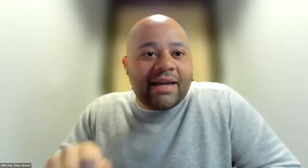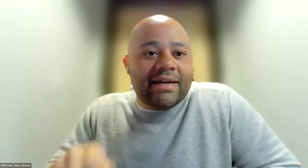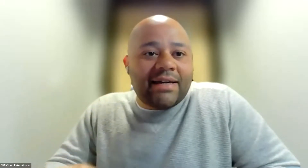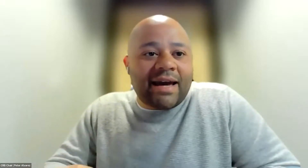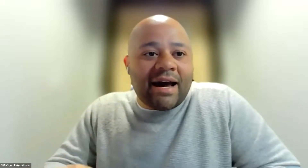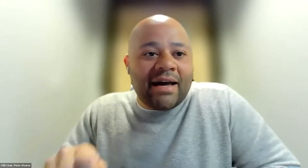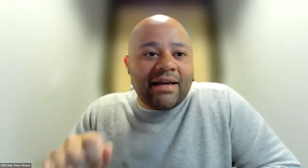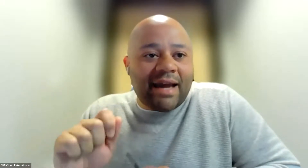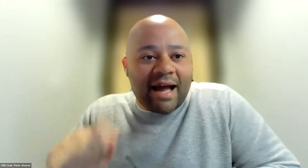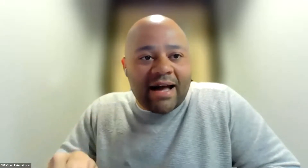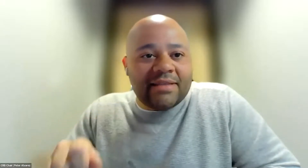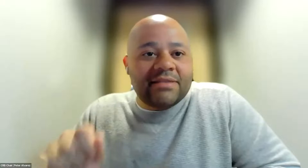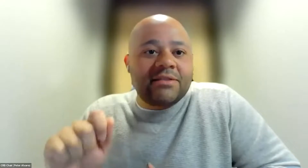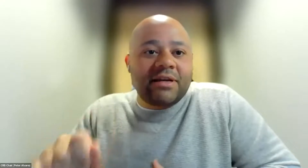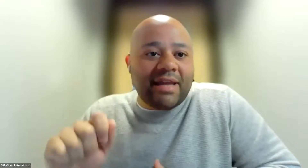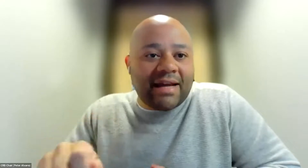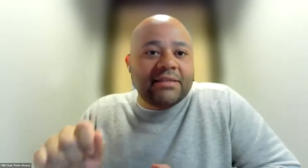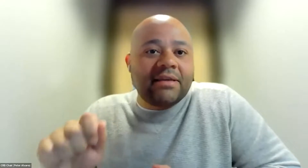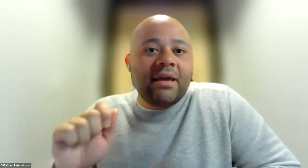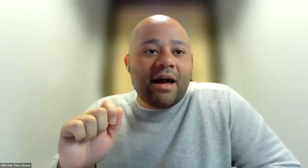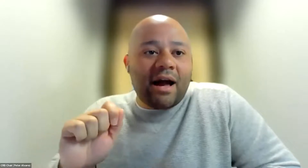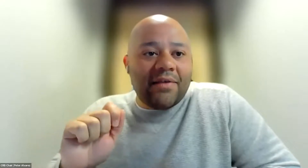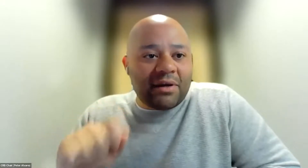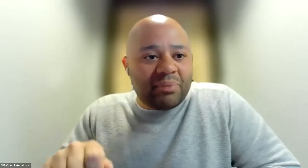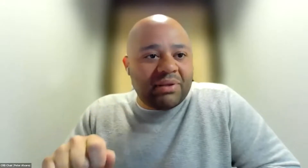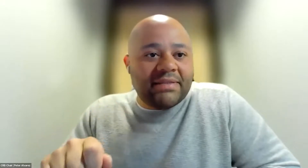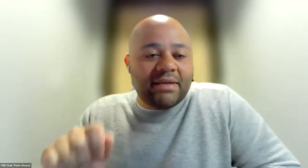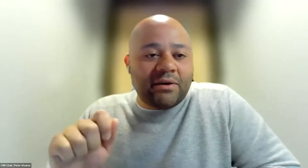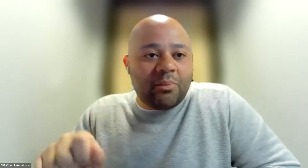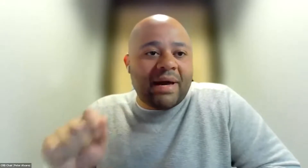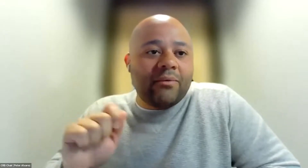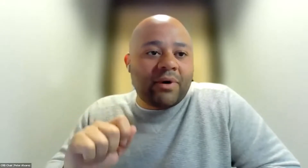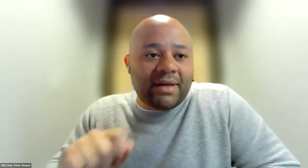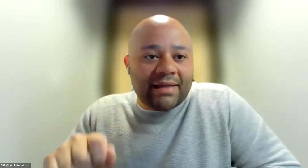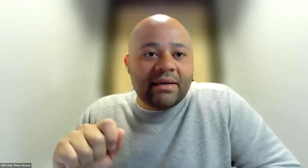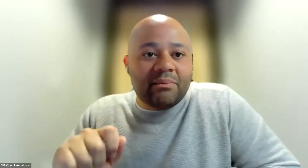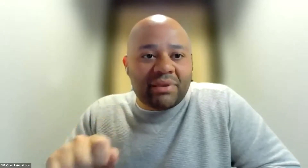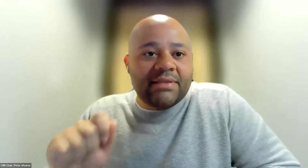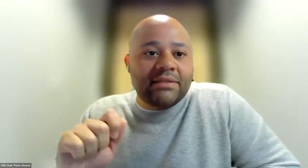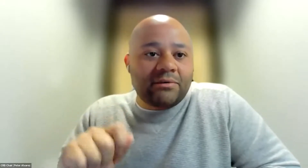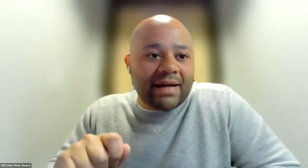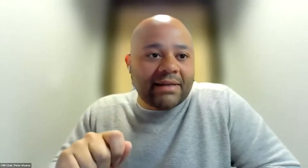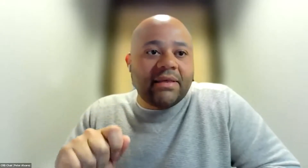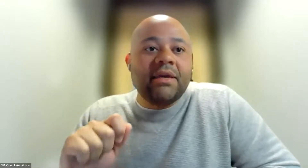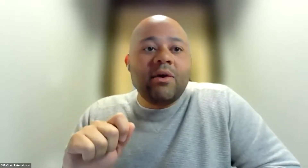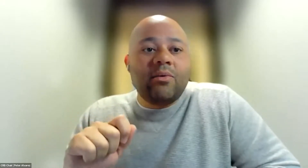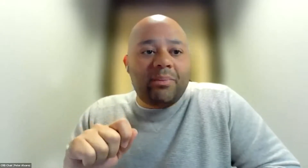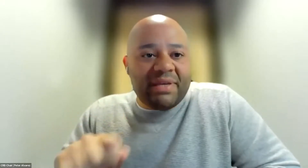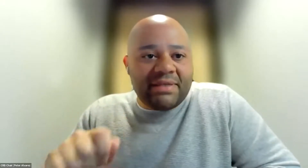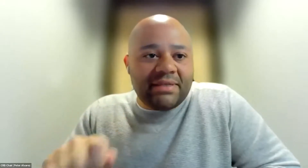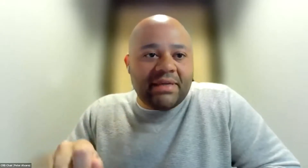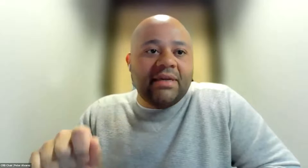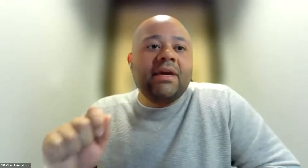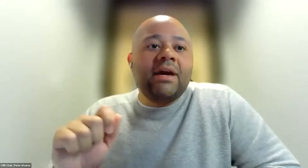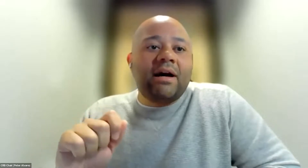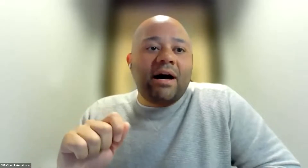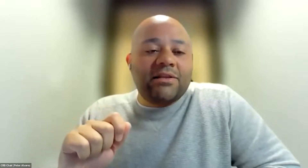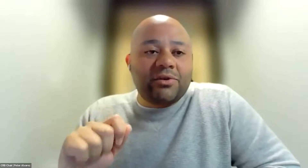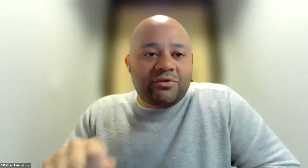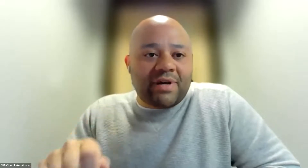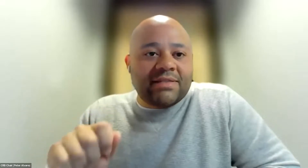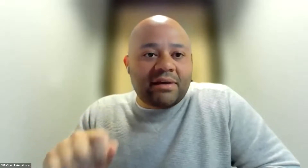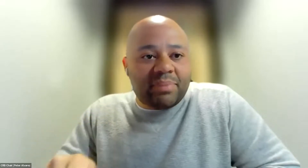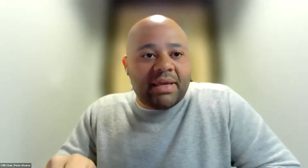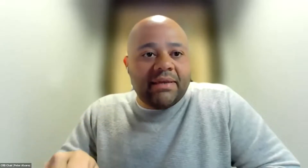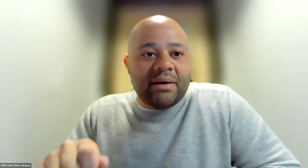have 9 out of 9 ayes to connect the complainant. OPAT will connect the complainant directly with BTD